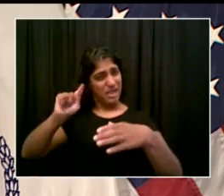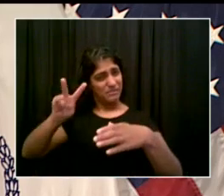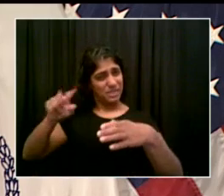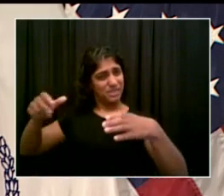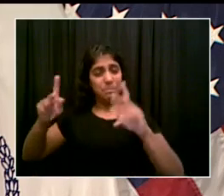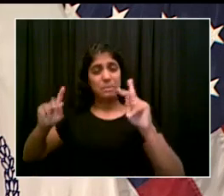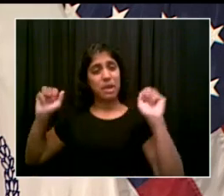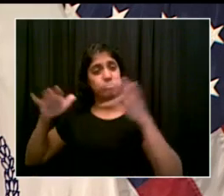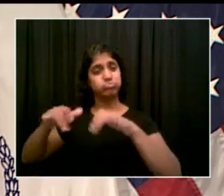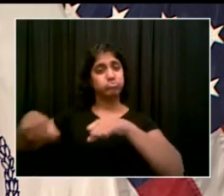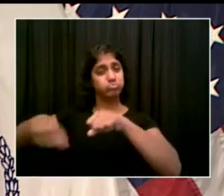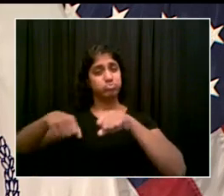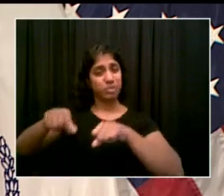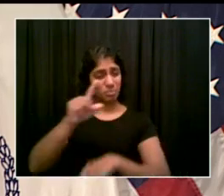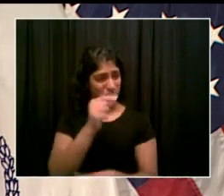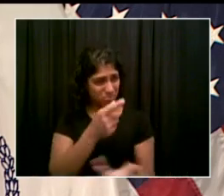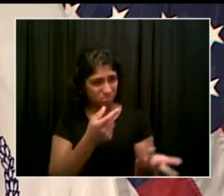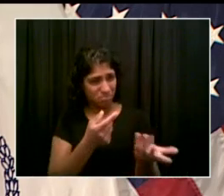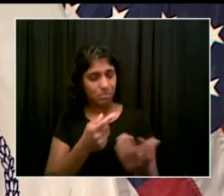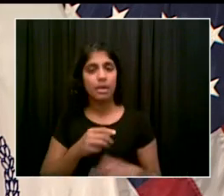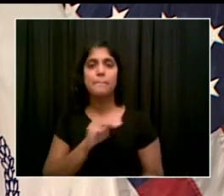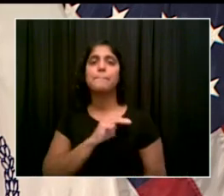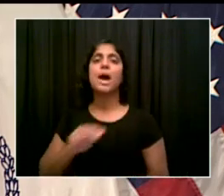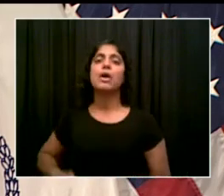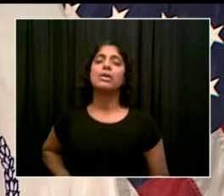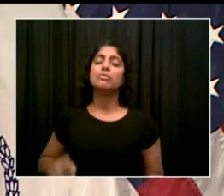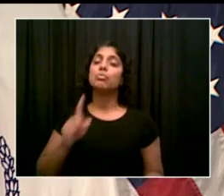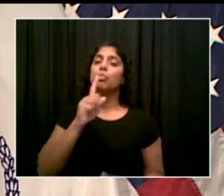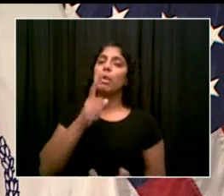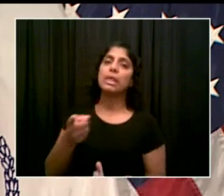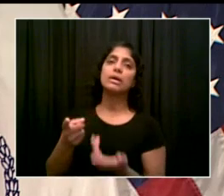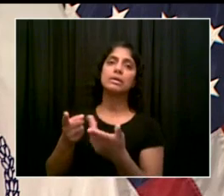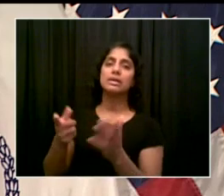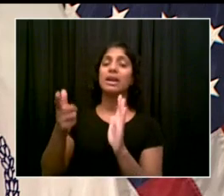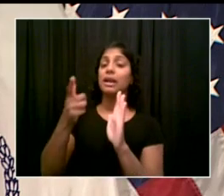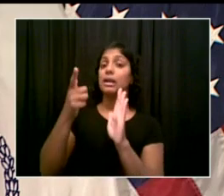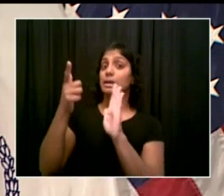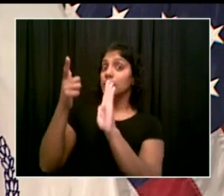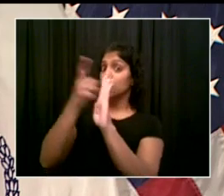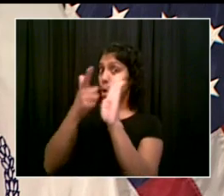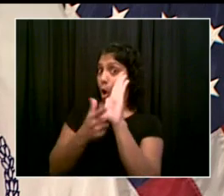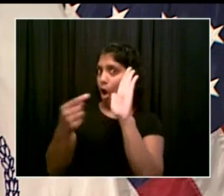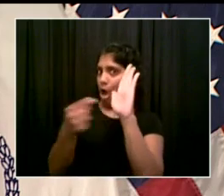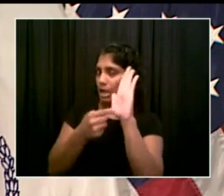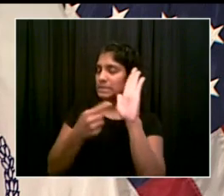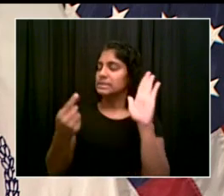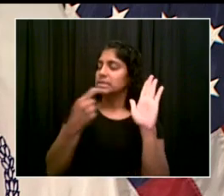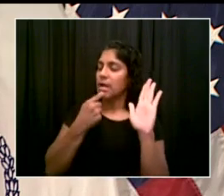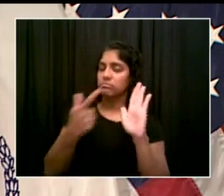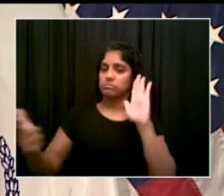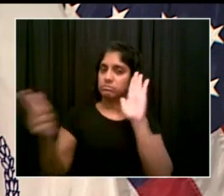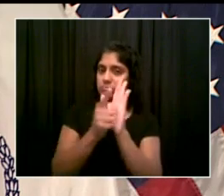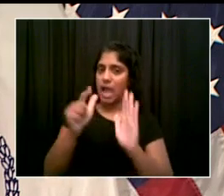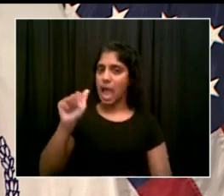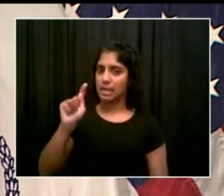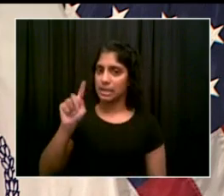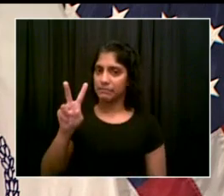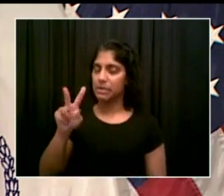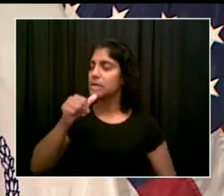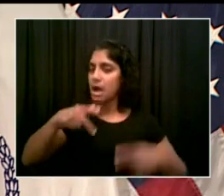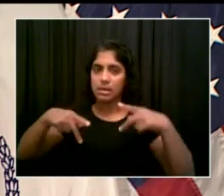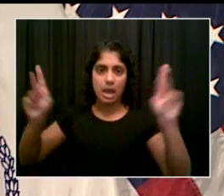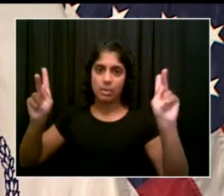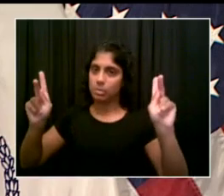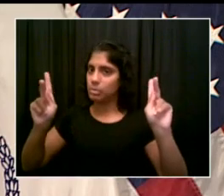said, could we change the law and change the approach to allow in certain areas and find designated areas, I think that's